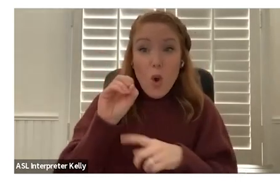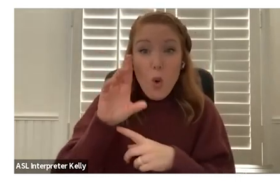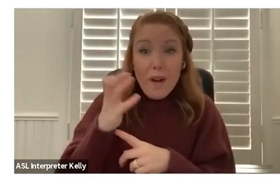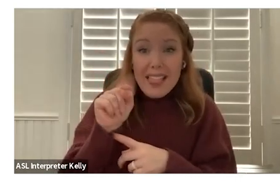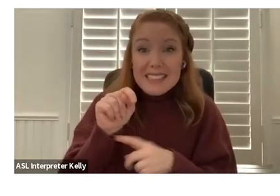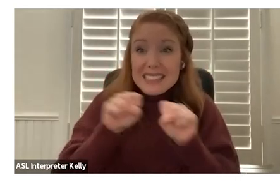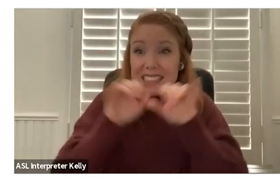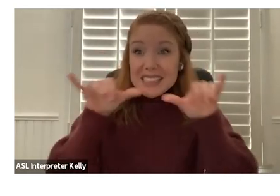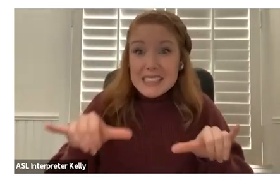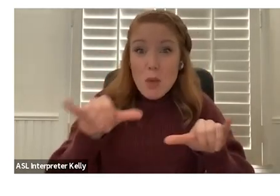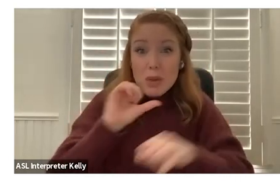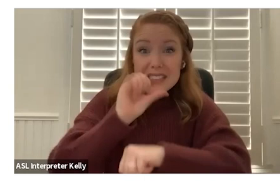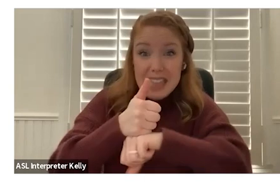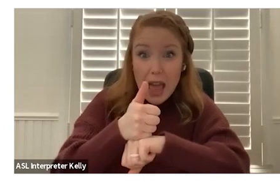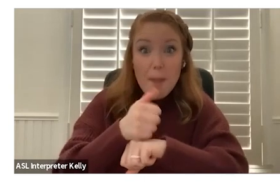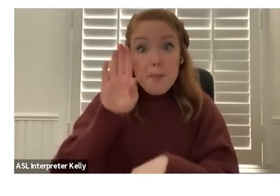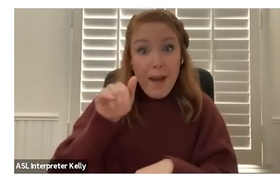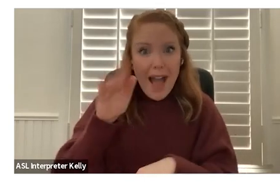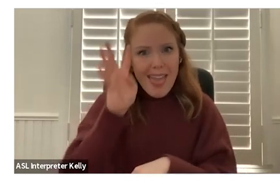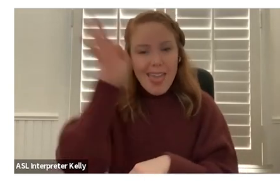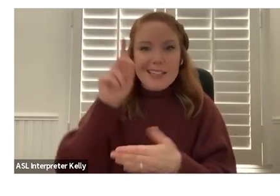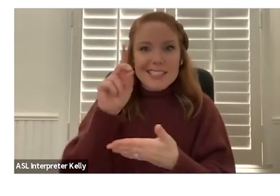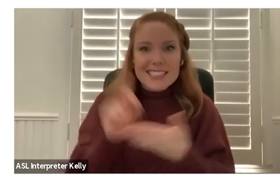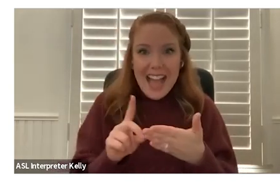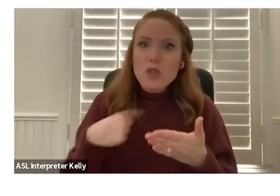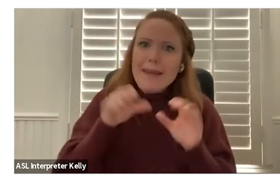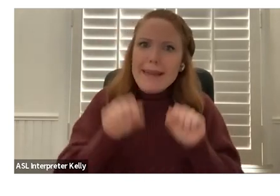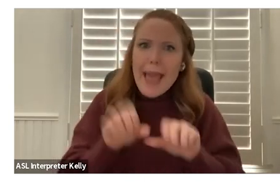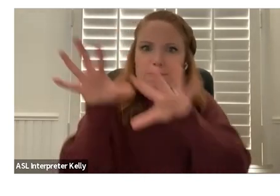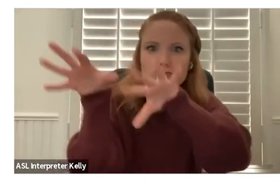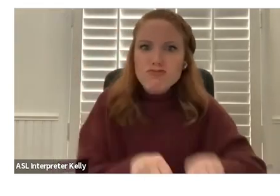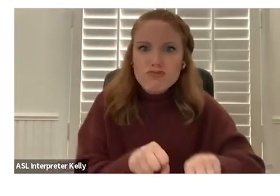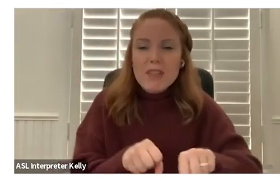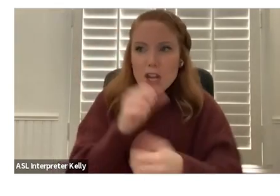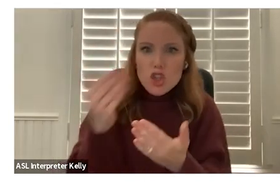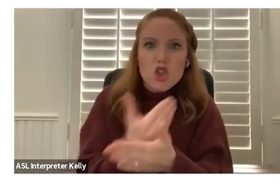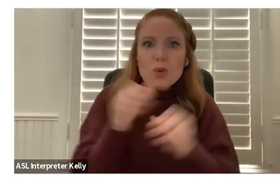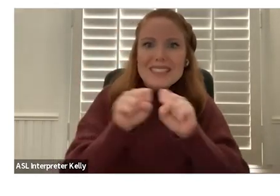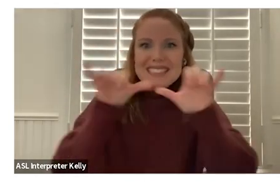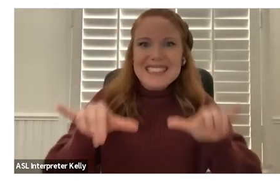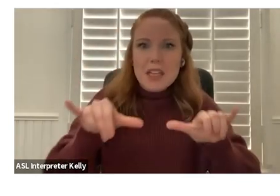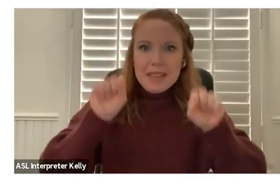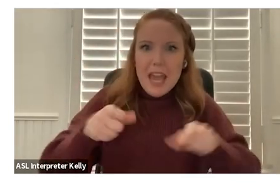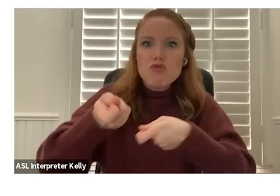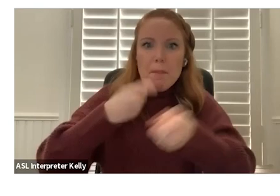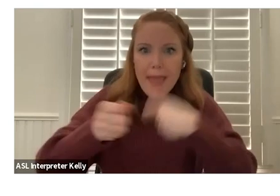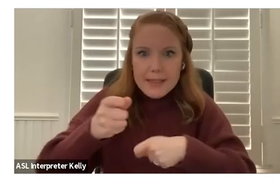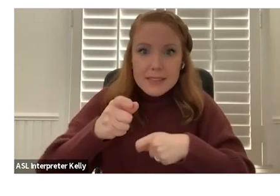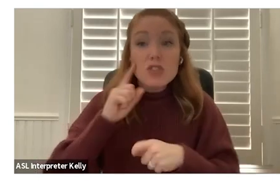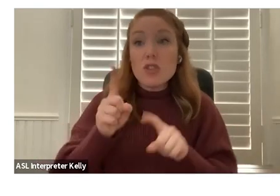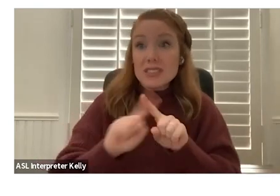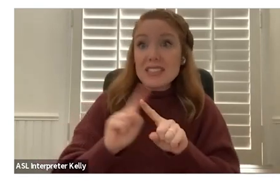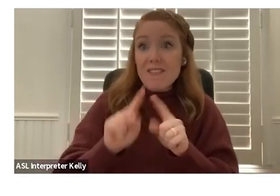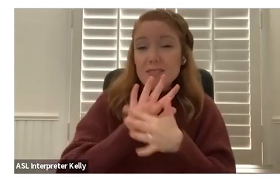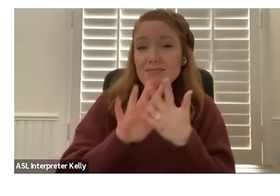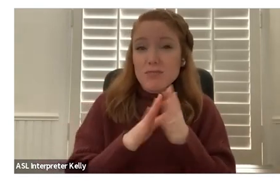colleagues in the series are better suited to speak of those, but really what Orientalism gives us is the origin story of how we got here, how people